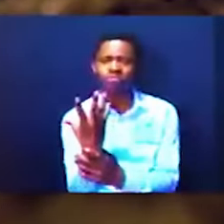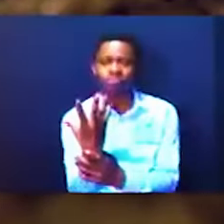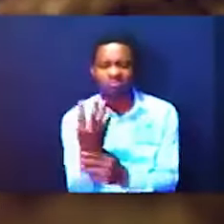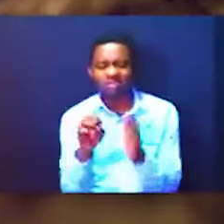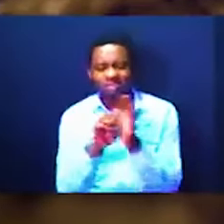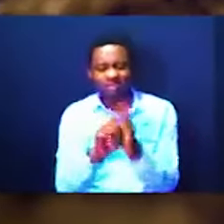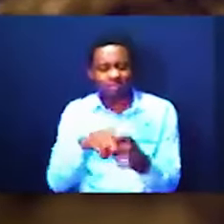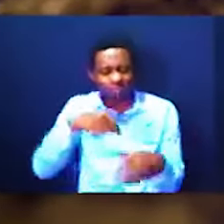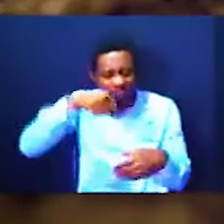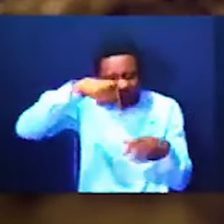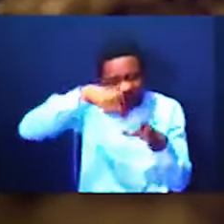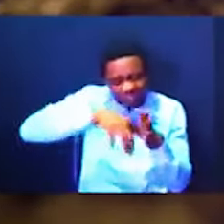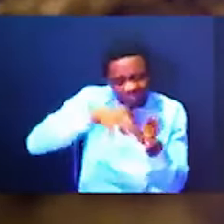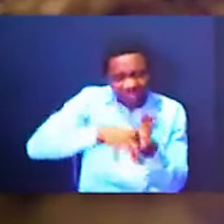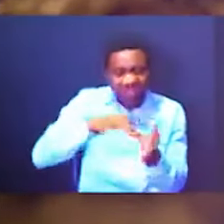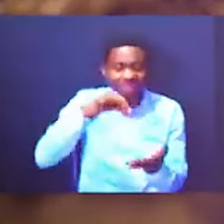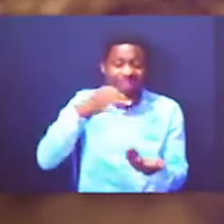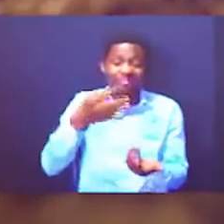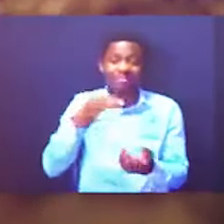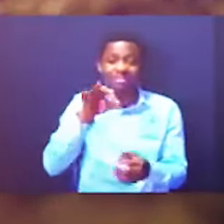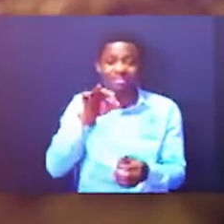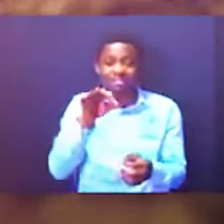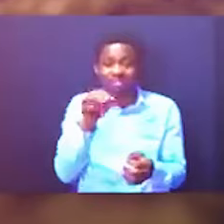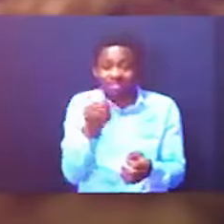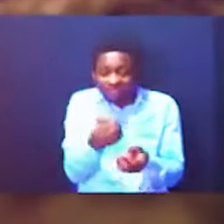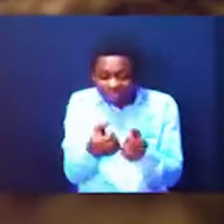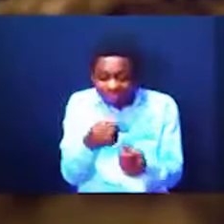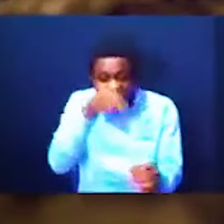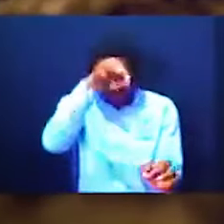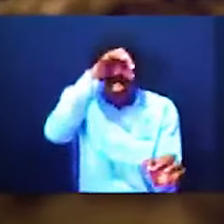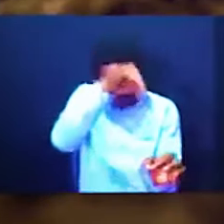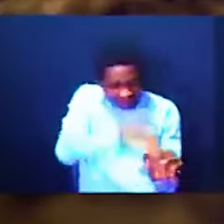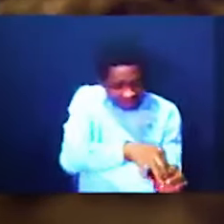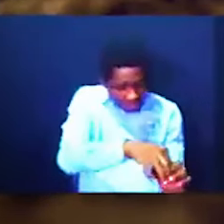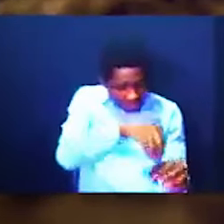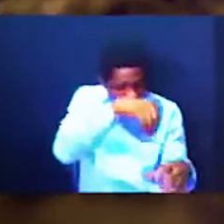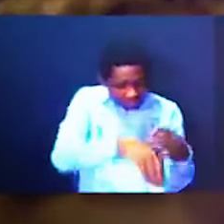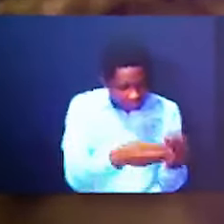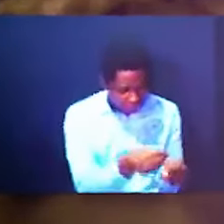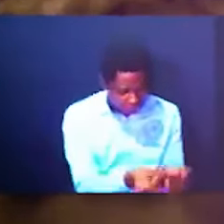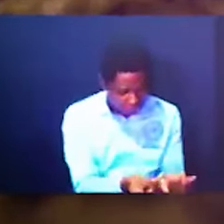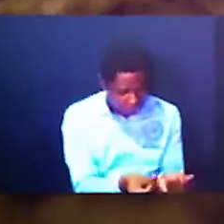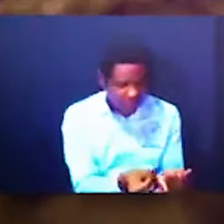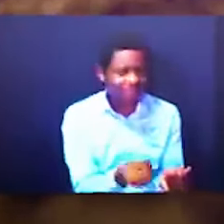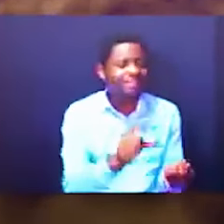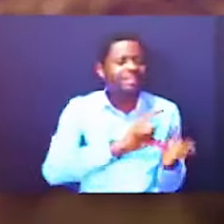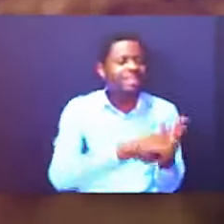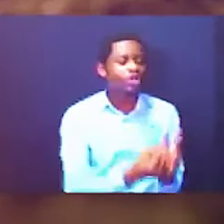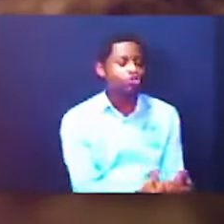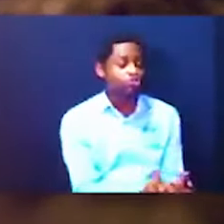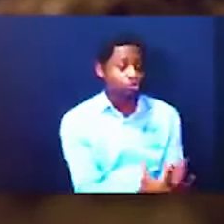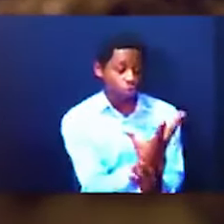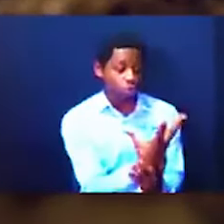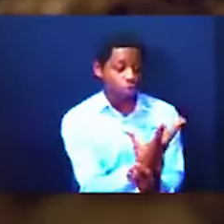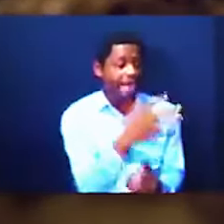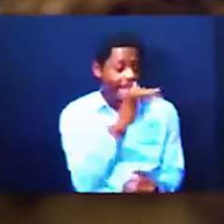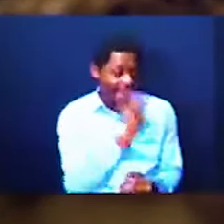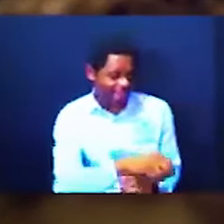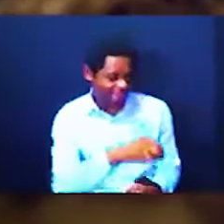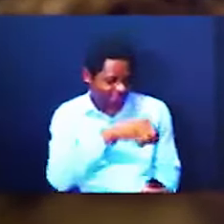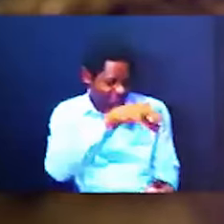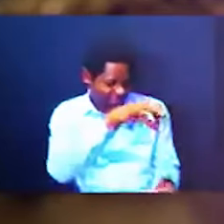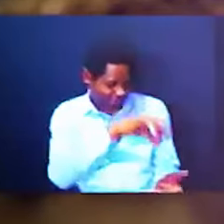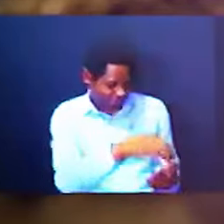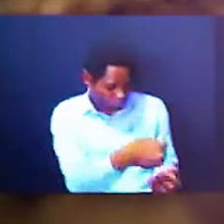when we say germ, we mean something that serves as a source